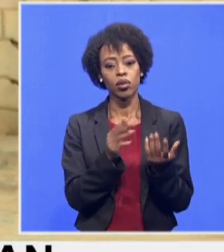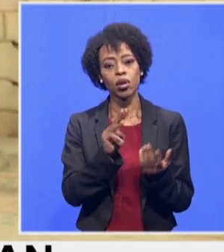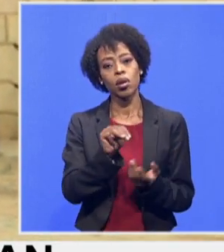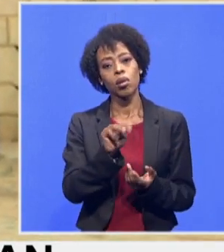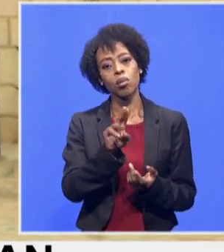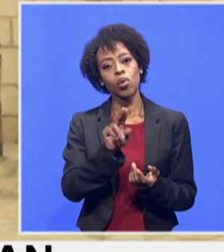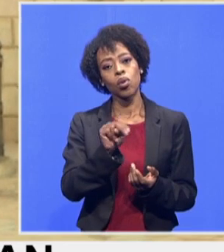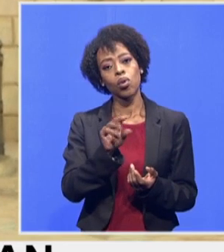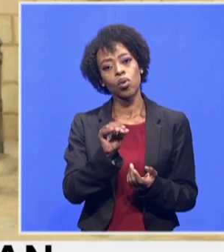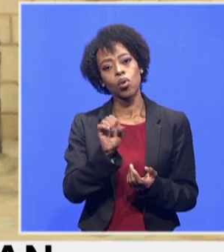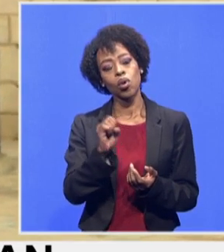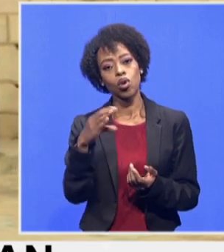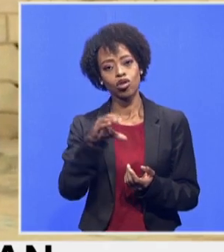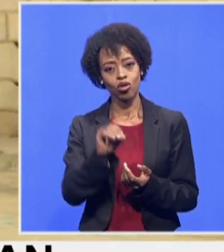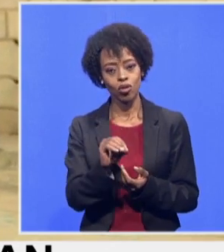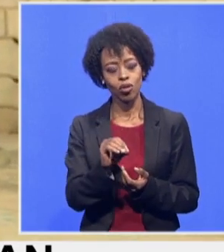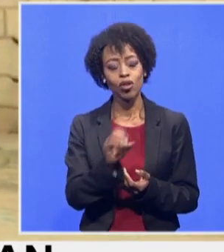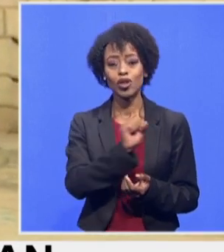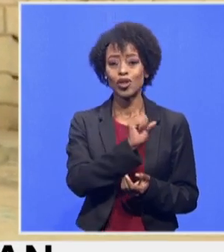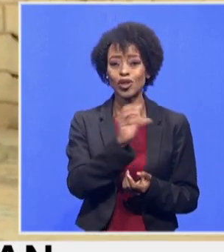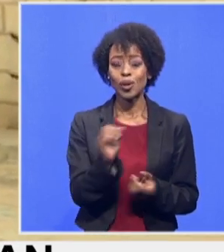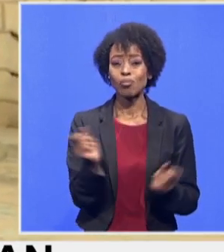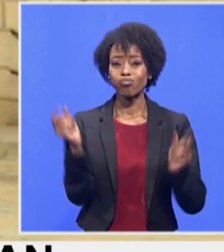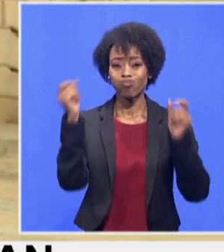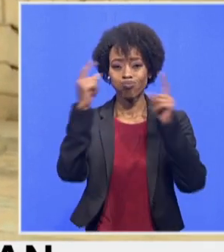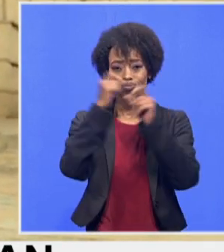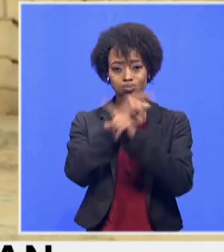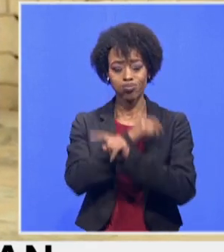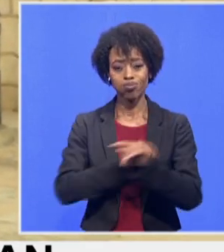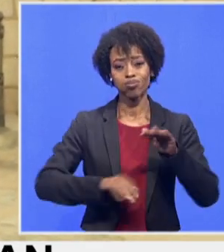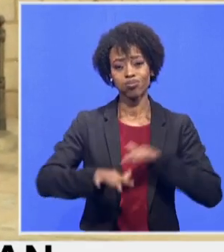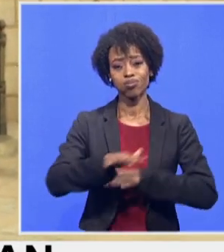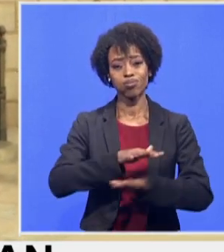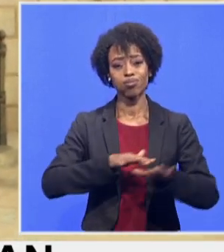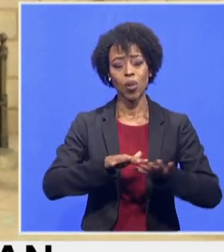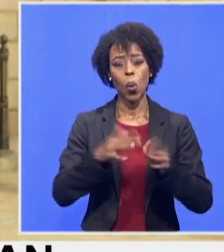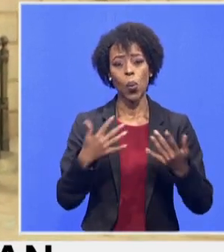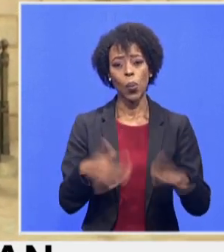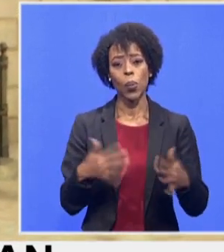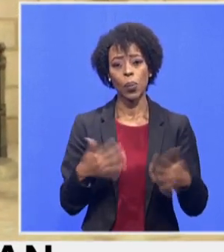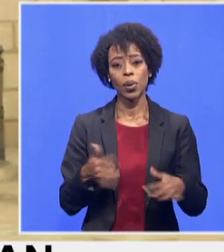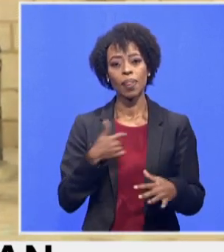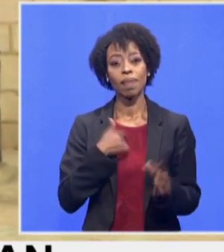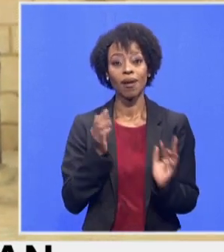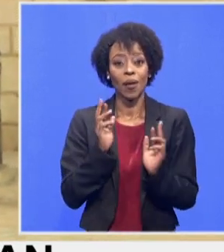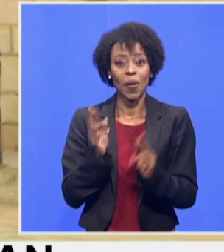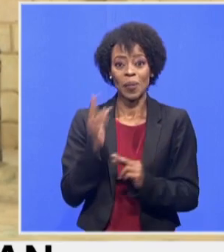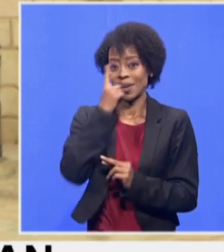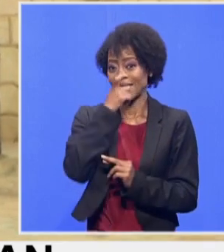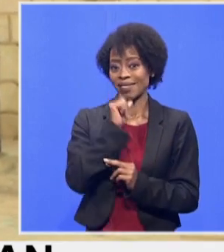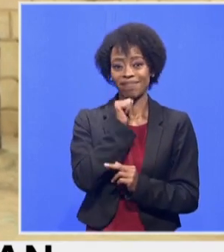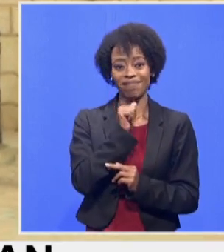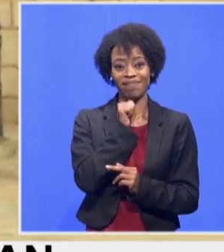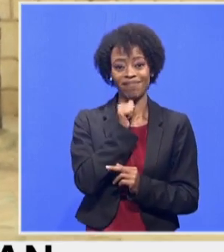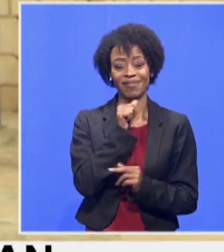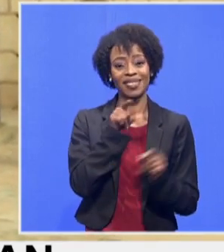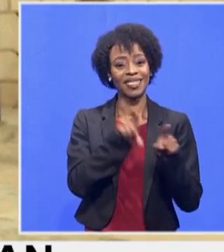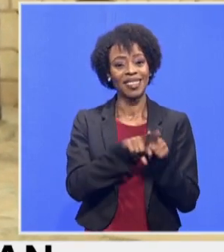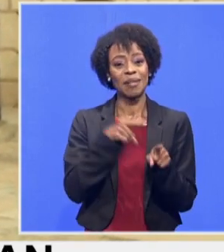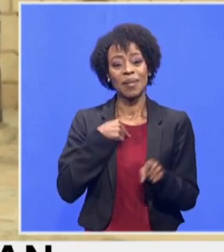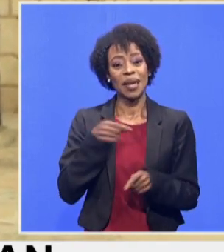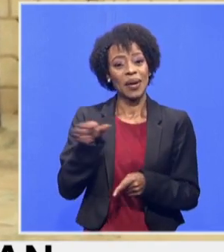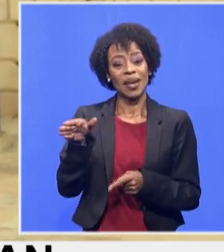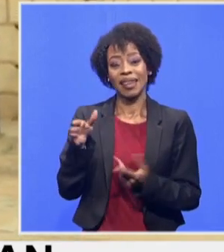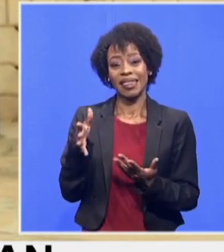they call it. So it's a very complex situation. I was hoping you won't ask me that question because I'm also not in that